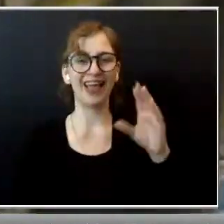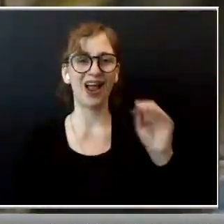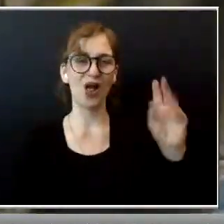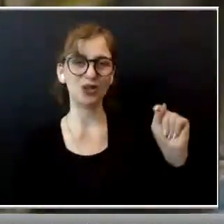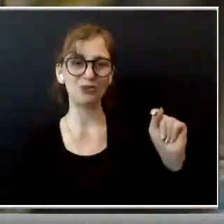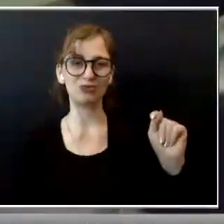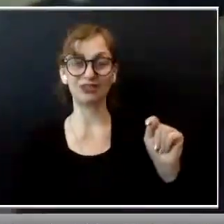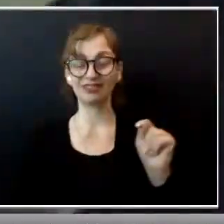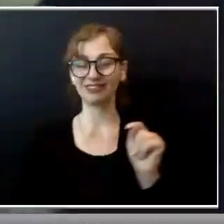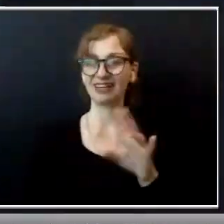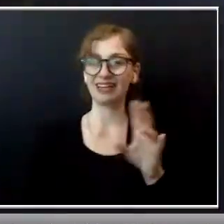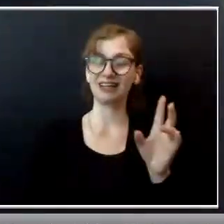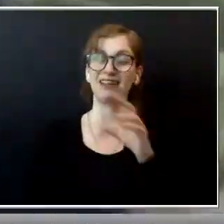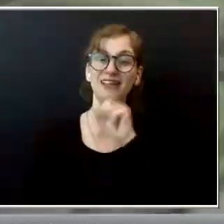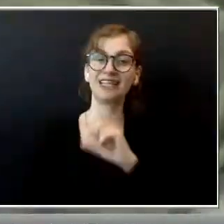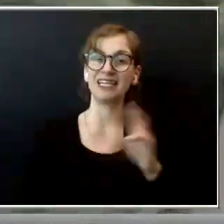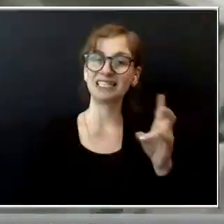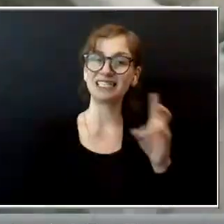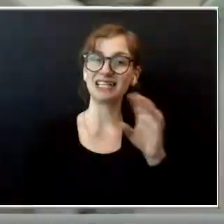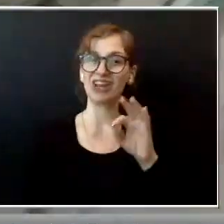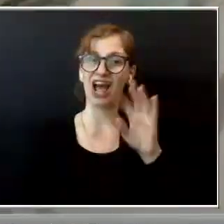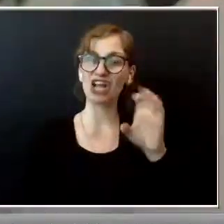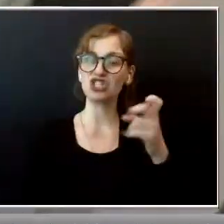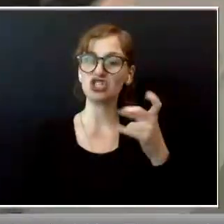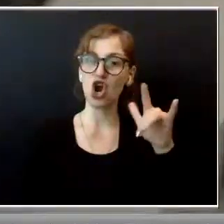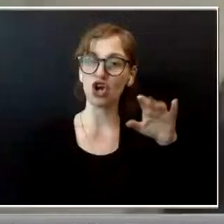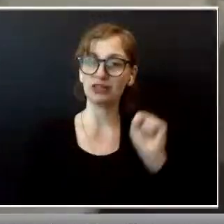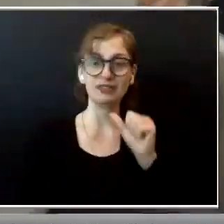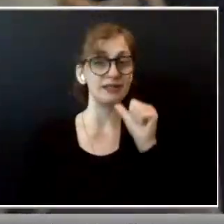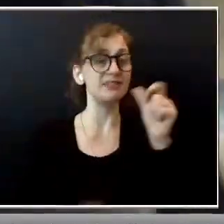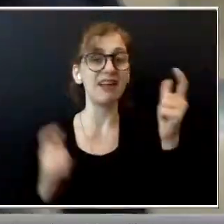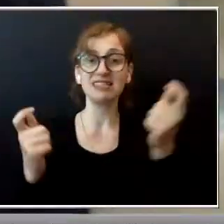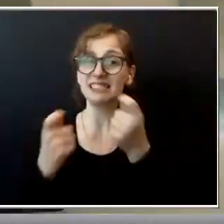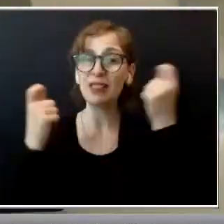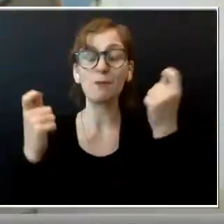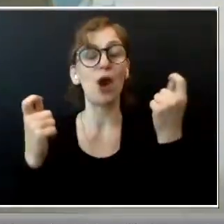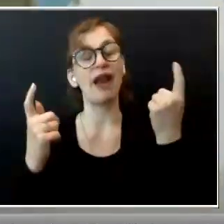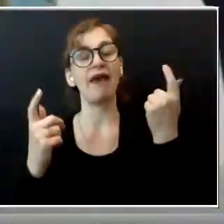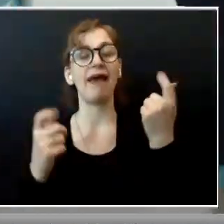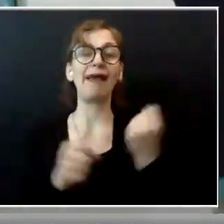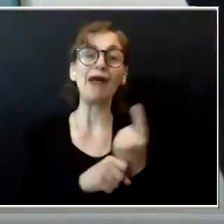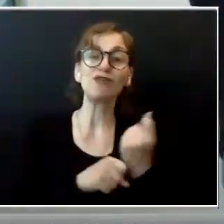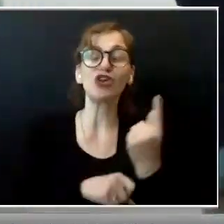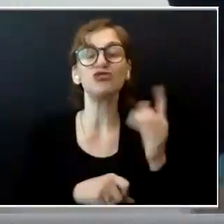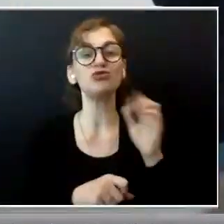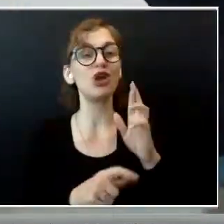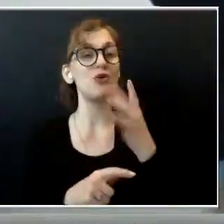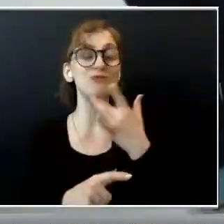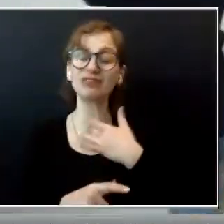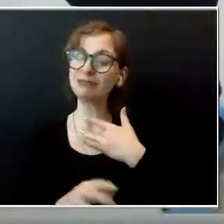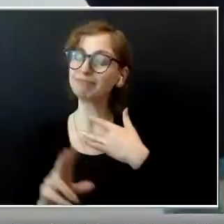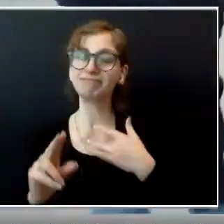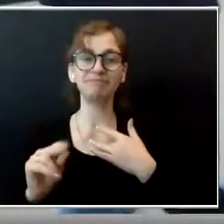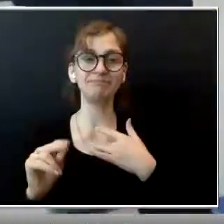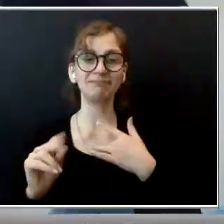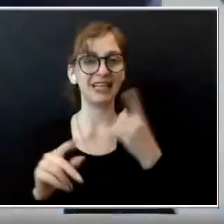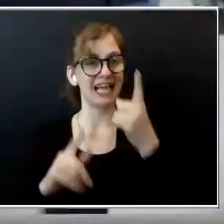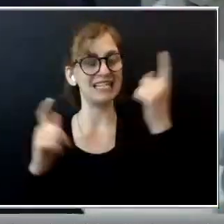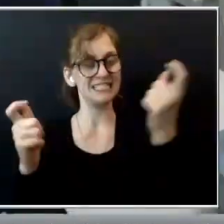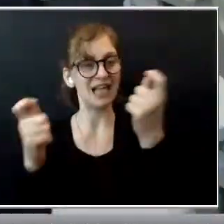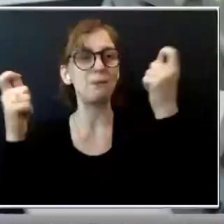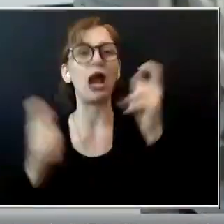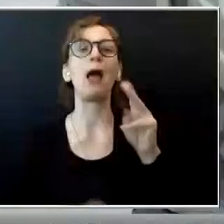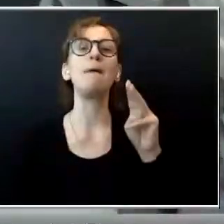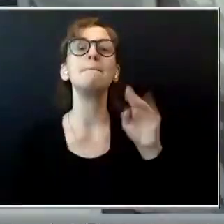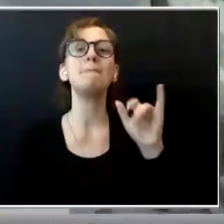or anniversary. Are you ready, Charles? This is a celebration of a milestone. Since you're the life of the party.